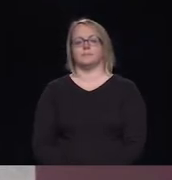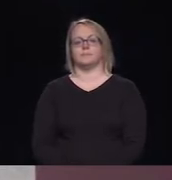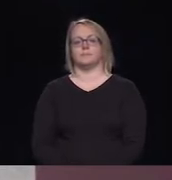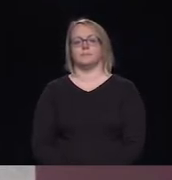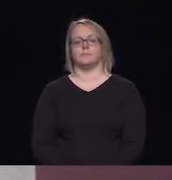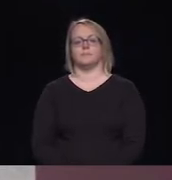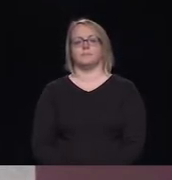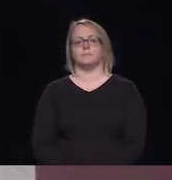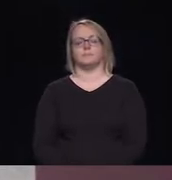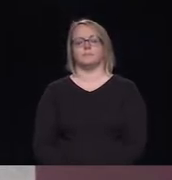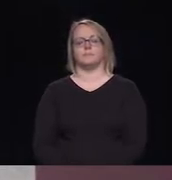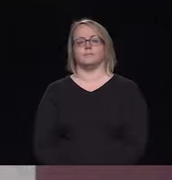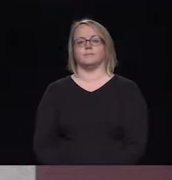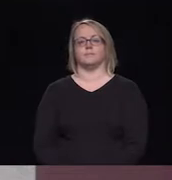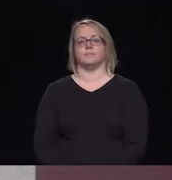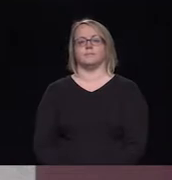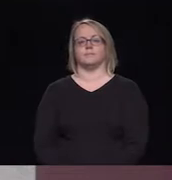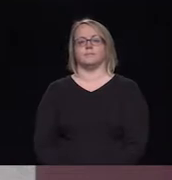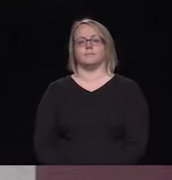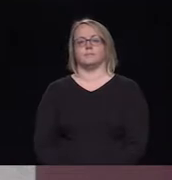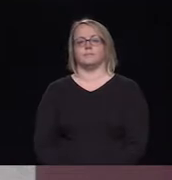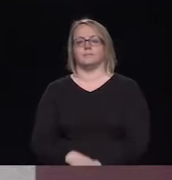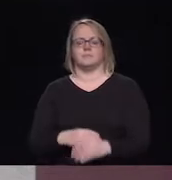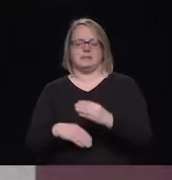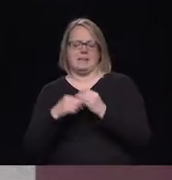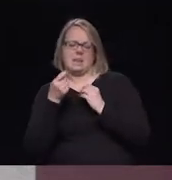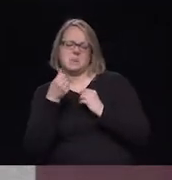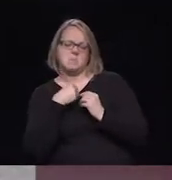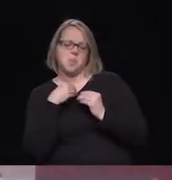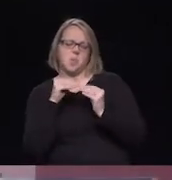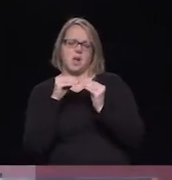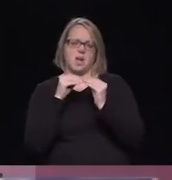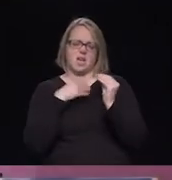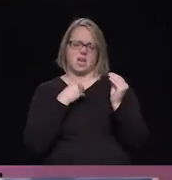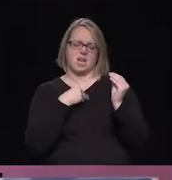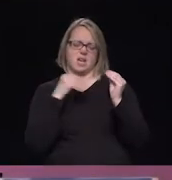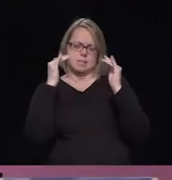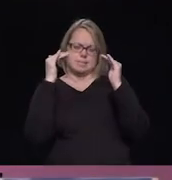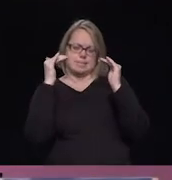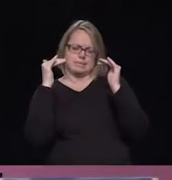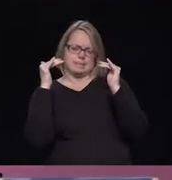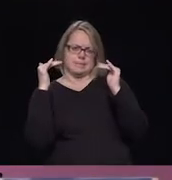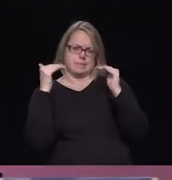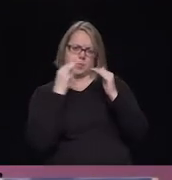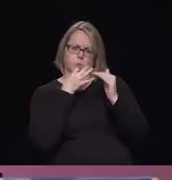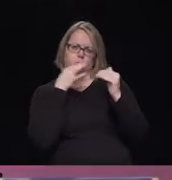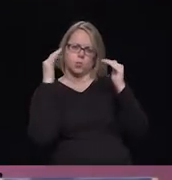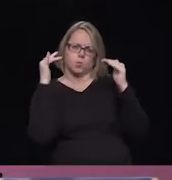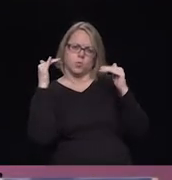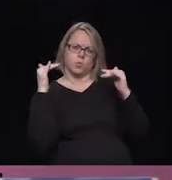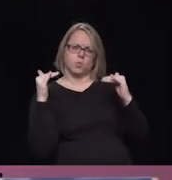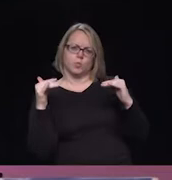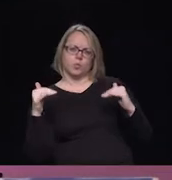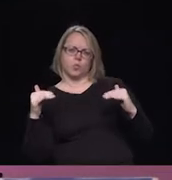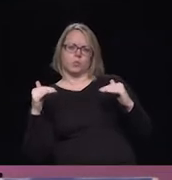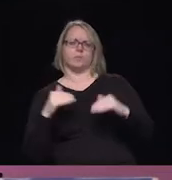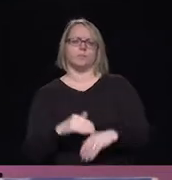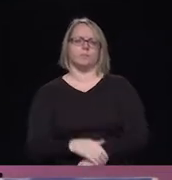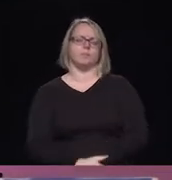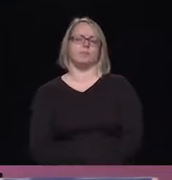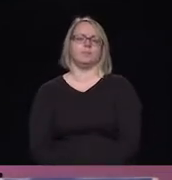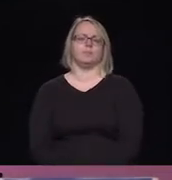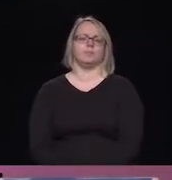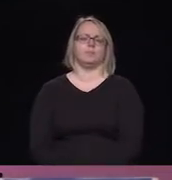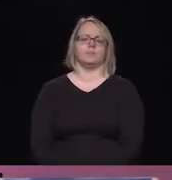up. Now one thing to keep in mind that acrylic dries pretty fast so